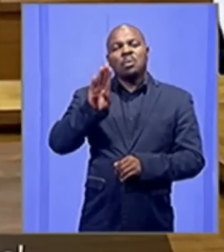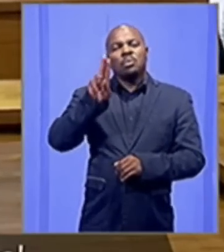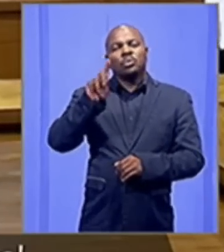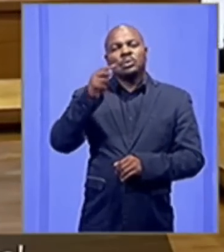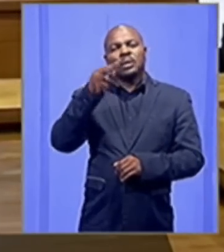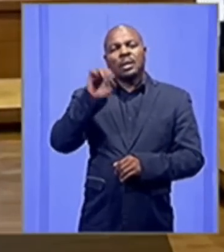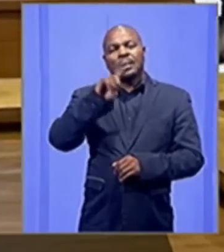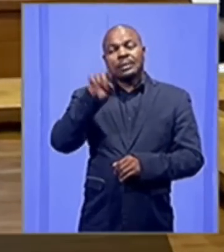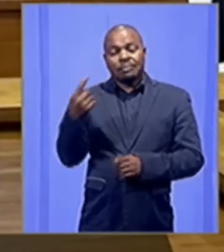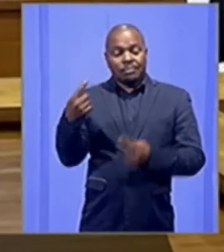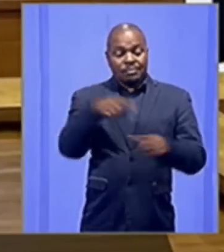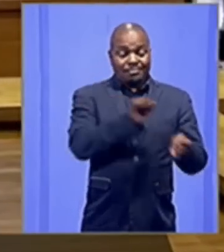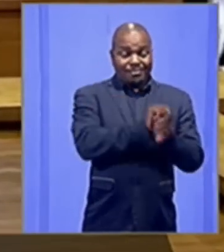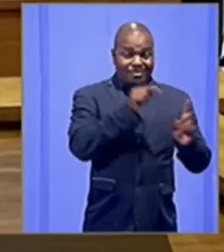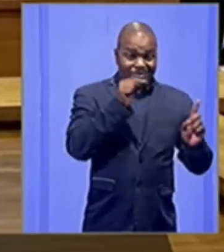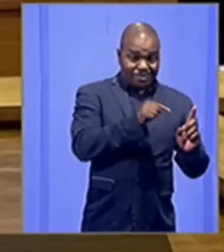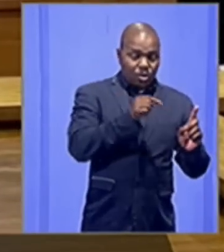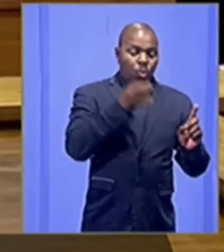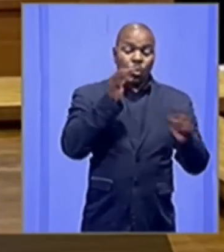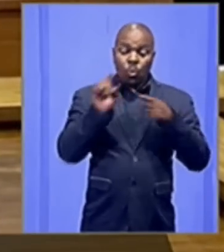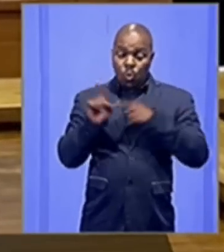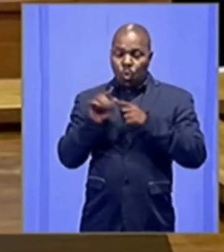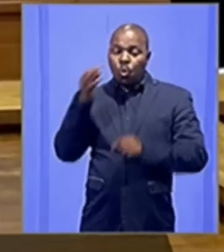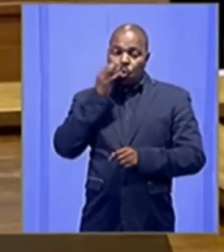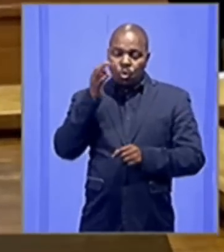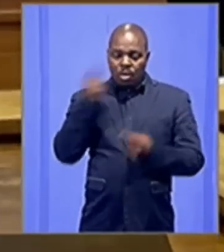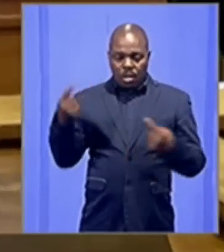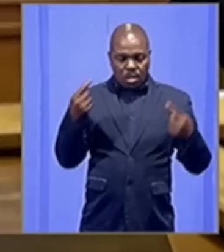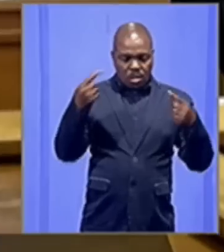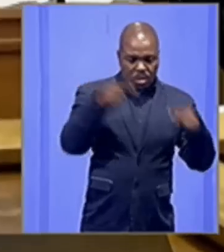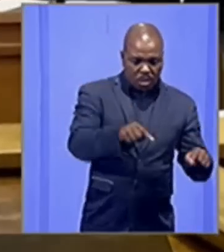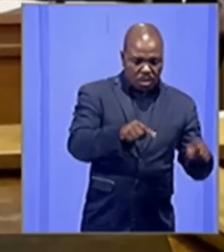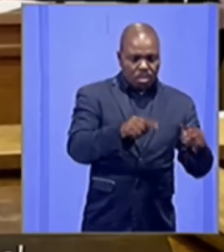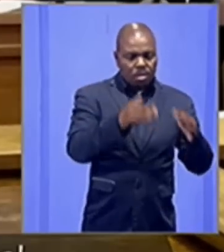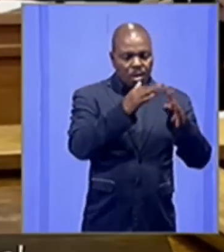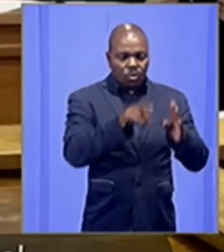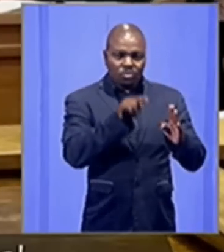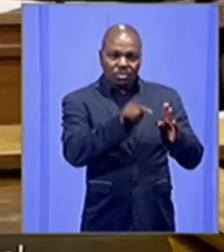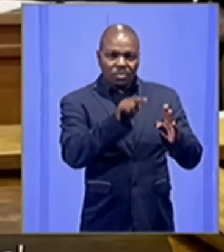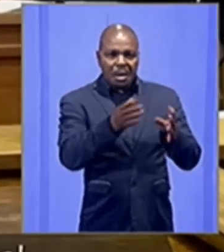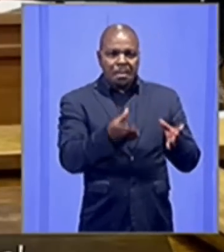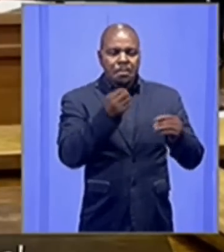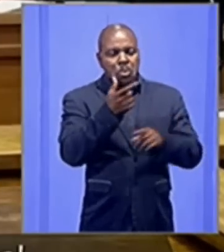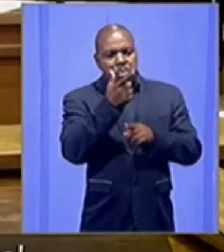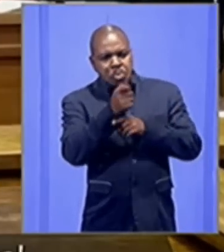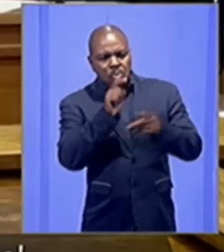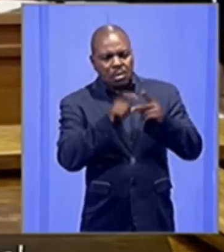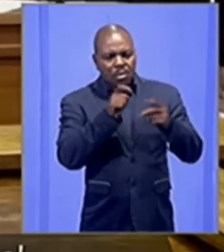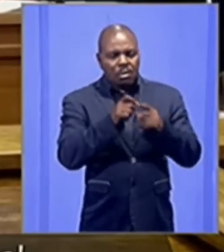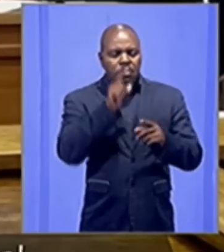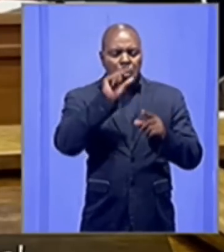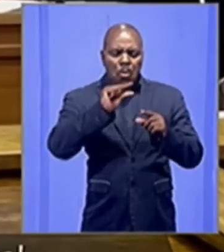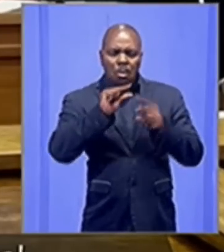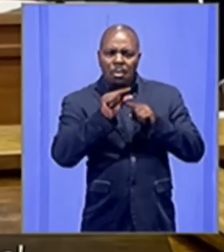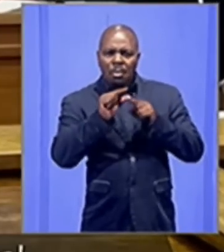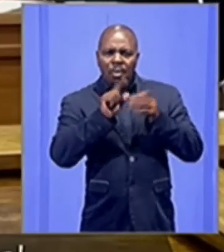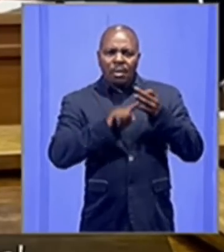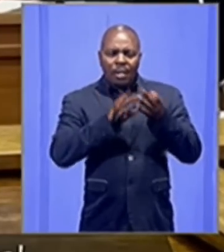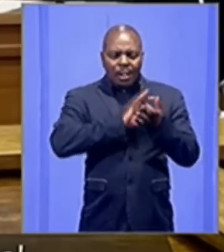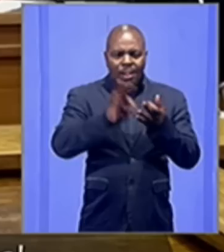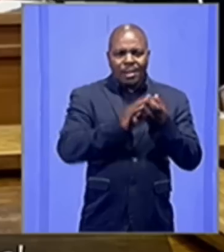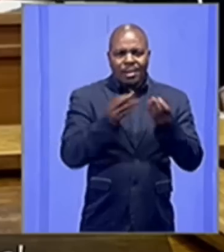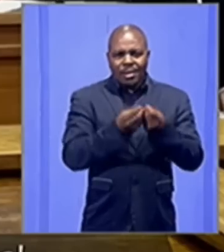golegilego mogononelwa o bolela gore ba hweditše sethunya le sedirišwa sa go swara dikolo le sedirišwa sa go